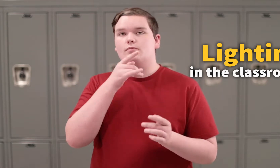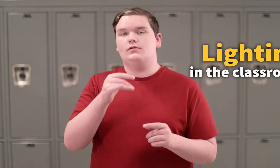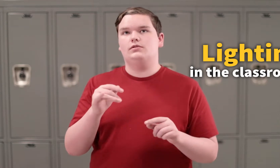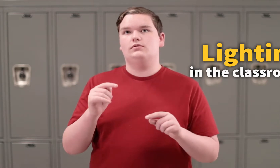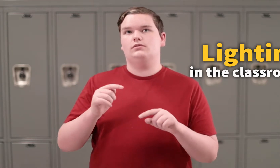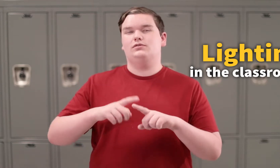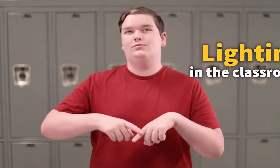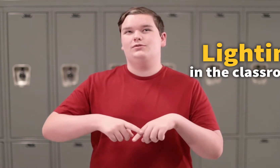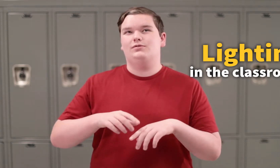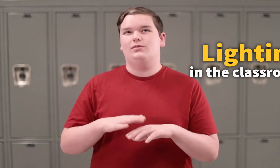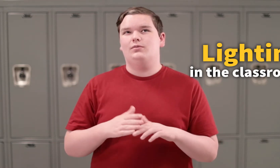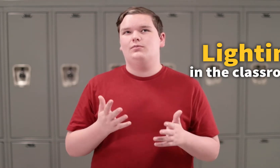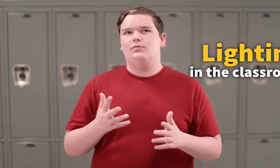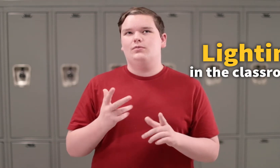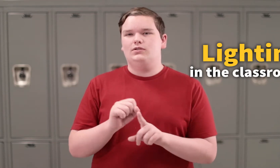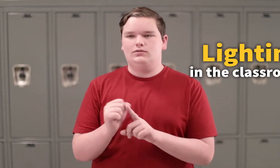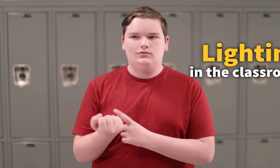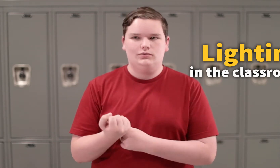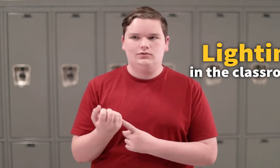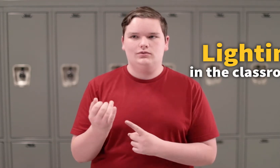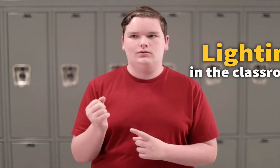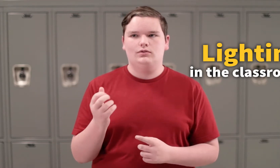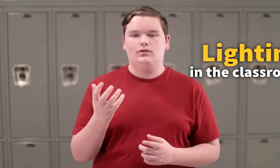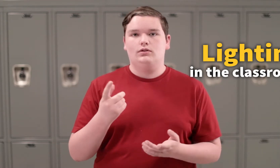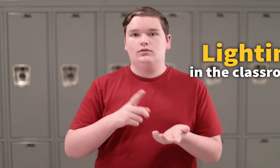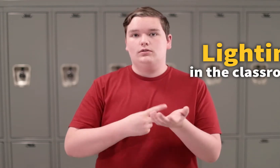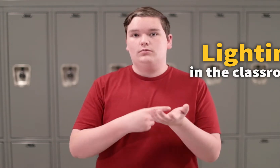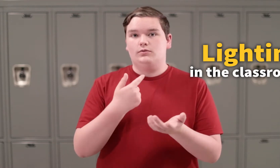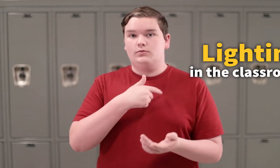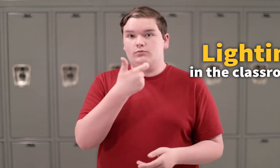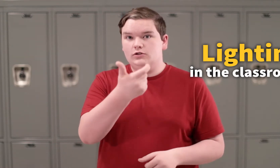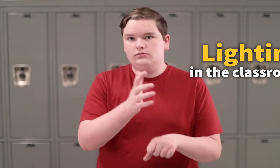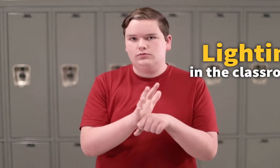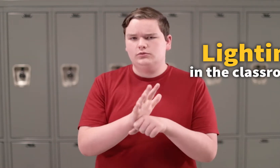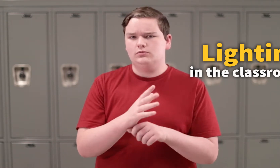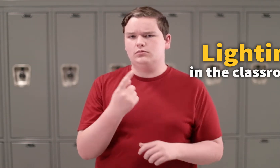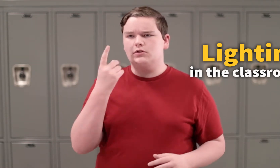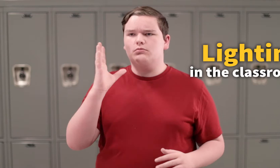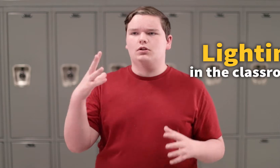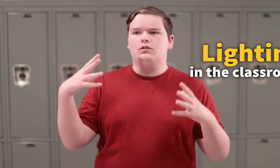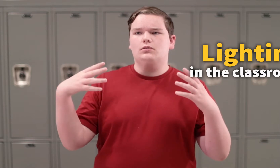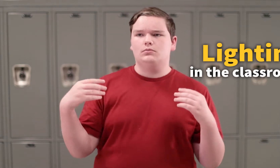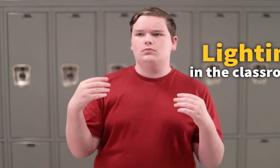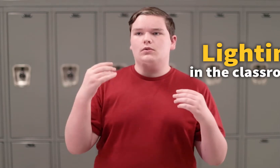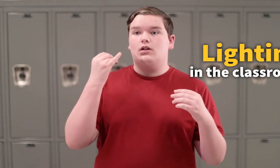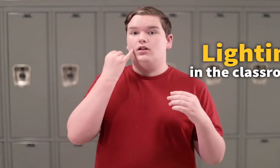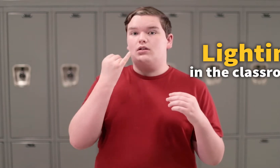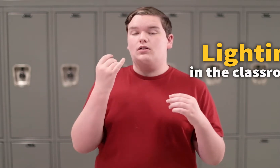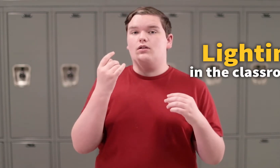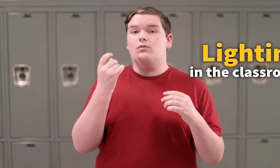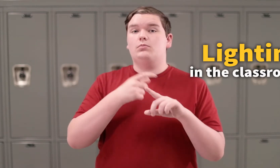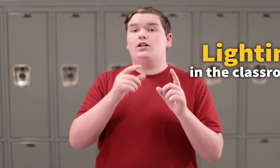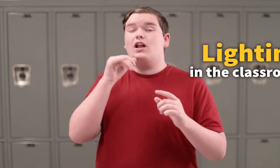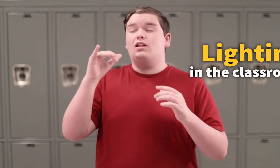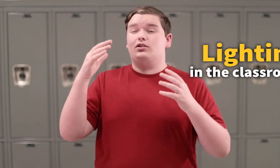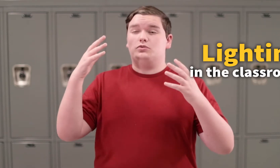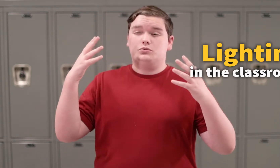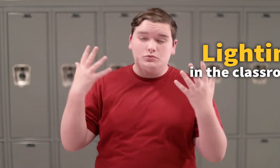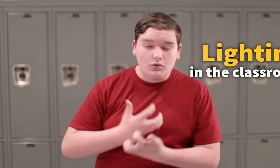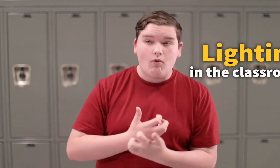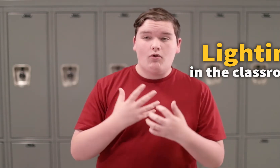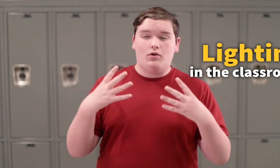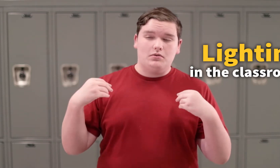Depending on the situation, I'd like teachers to know that if I'm watching a video, you know, if the class is watching a video and it's fully